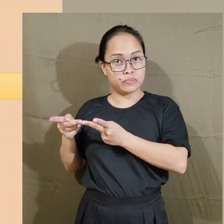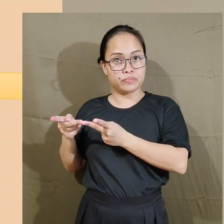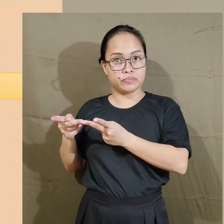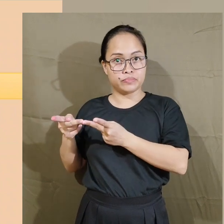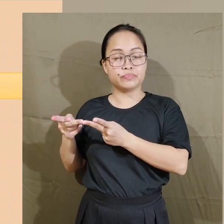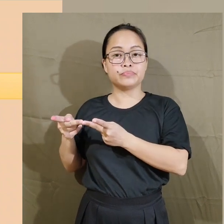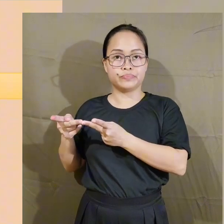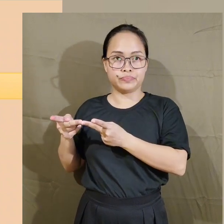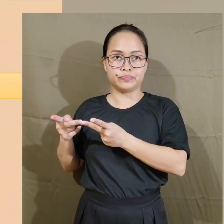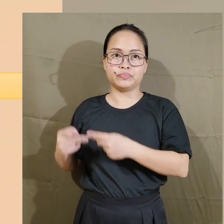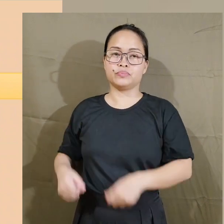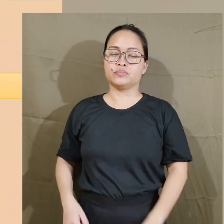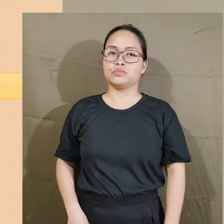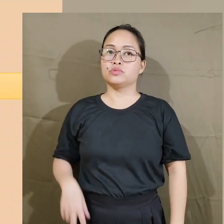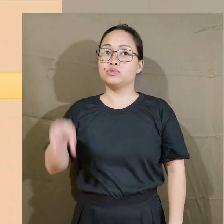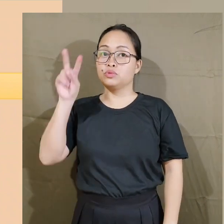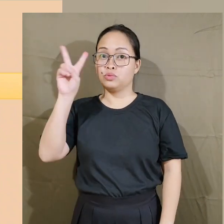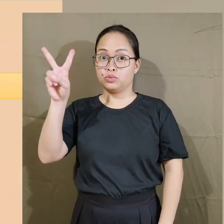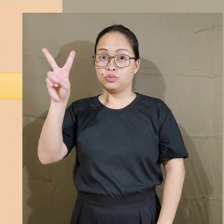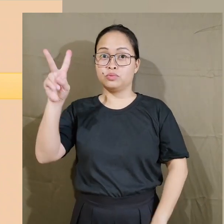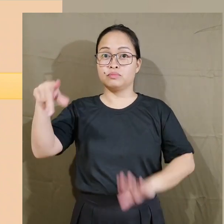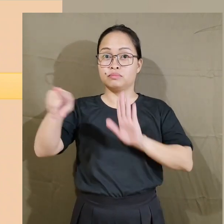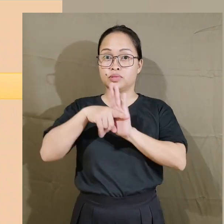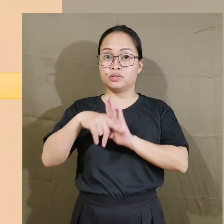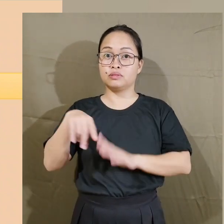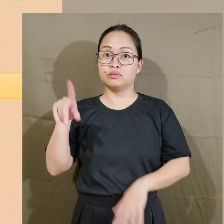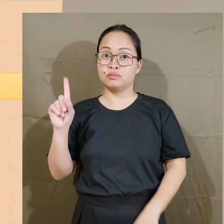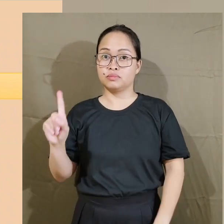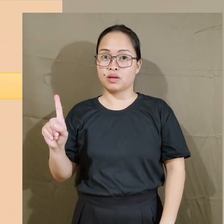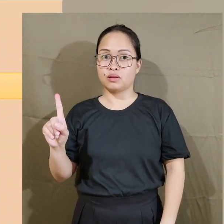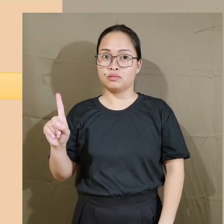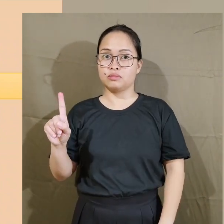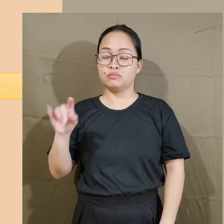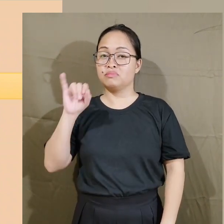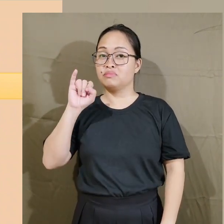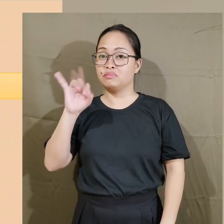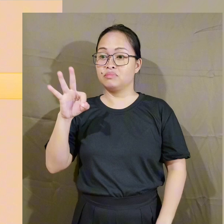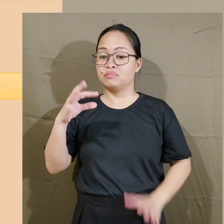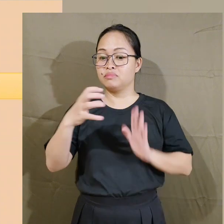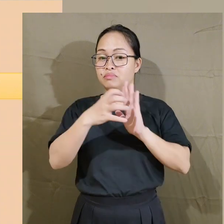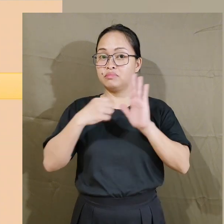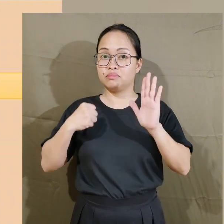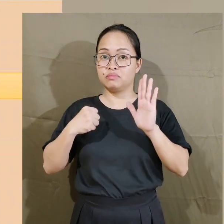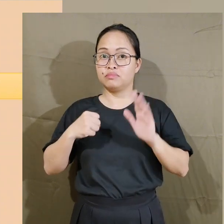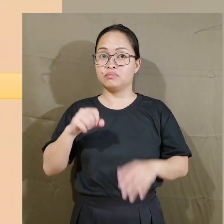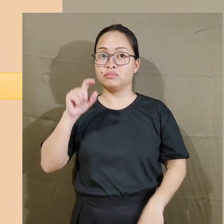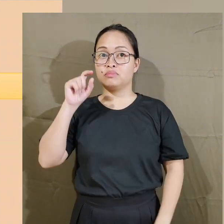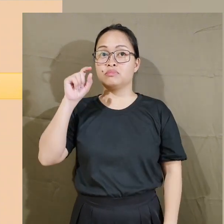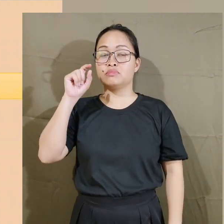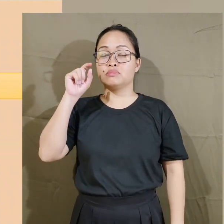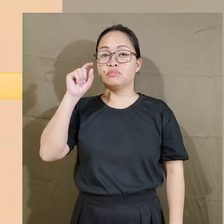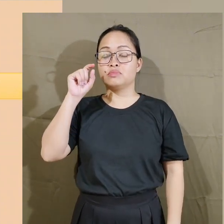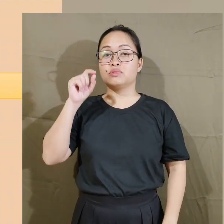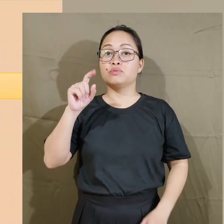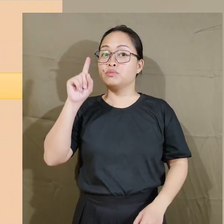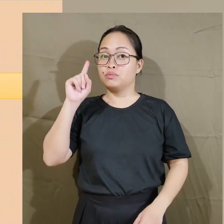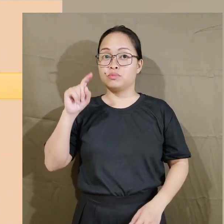place. So 2 minus 1, if we subtract 1 from